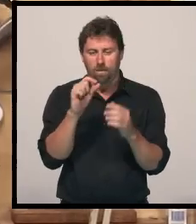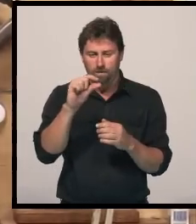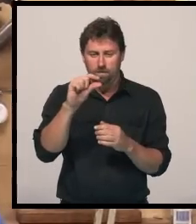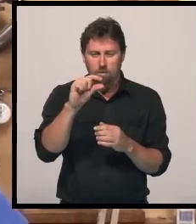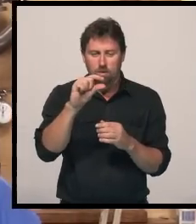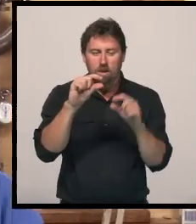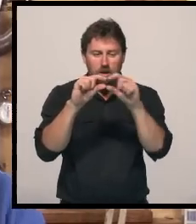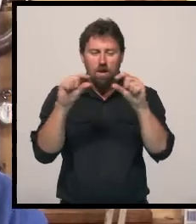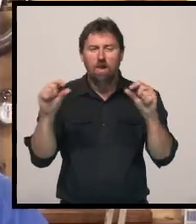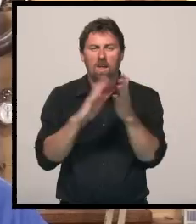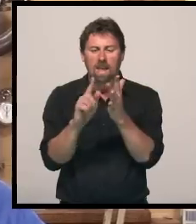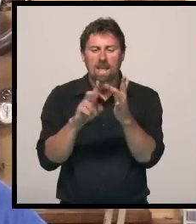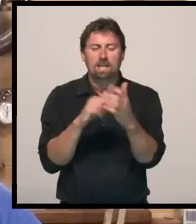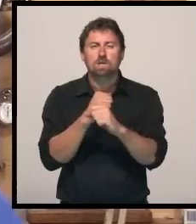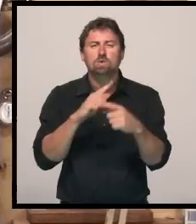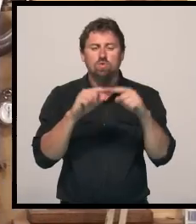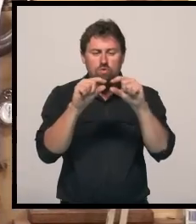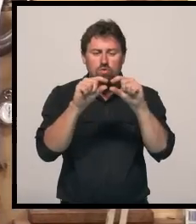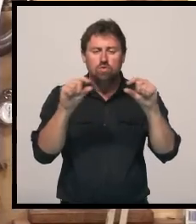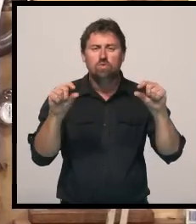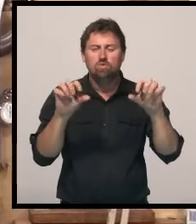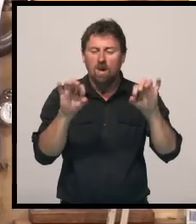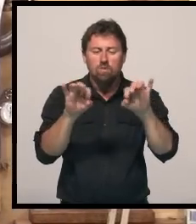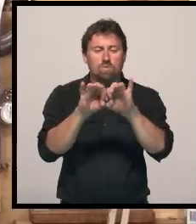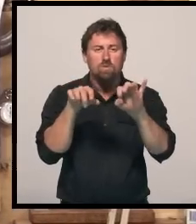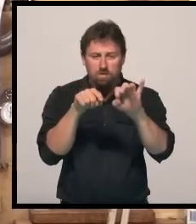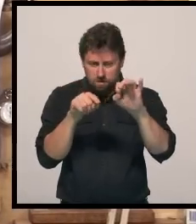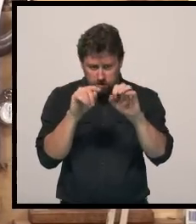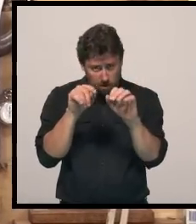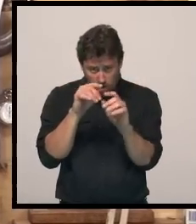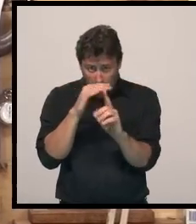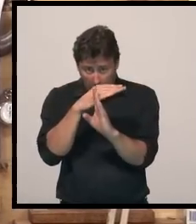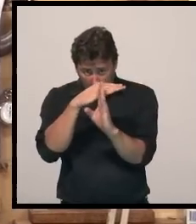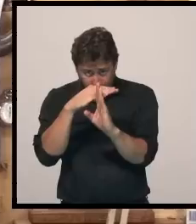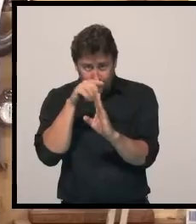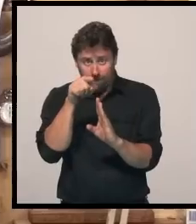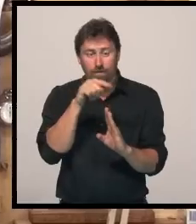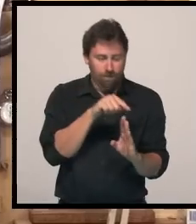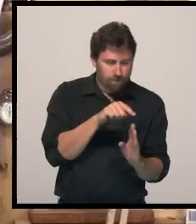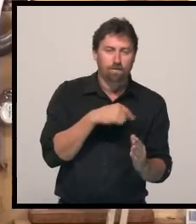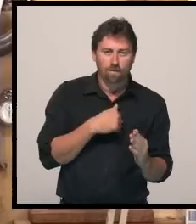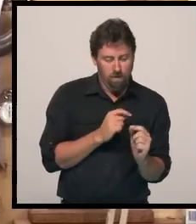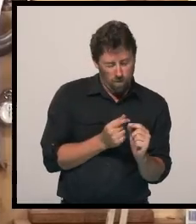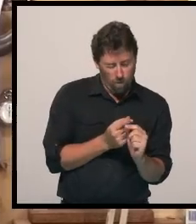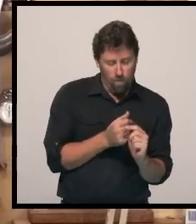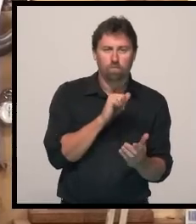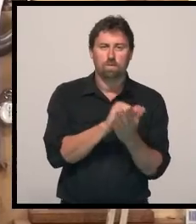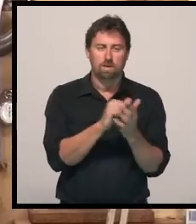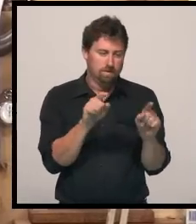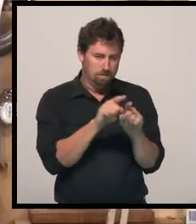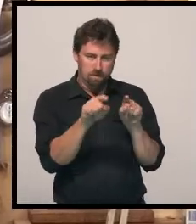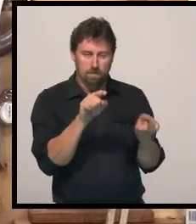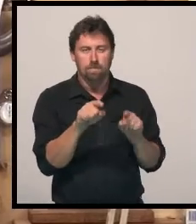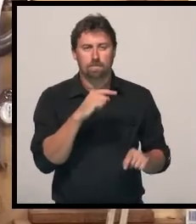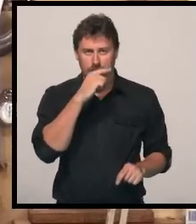I did a couple of test pieces just to make sure that it's the right width on a piece of ply, then you join that together,